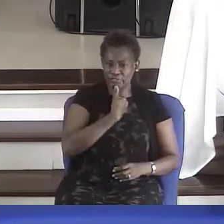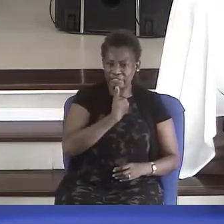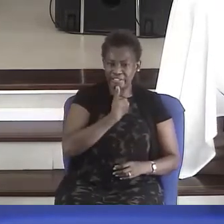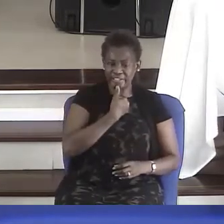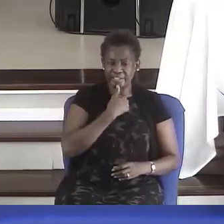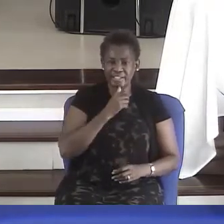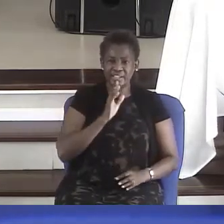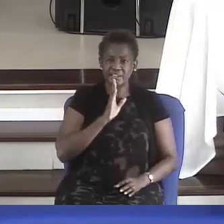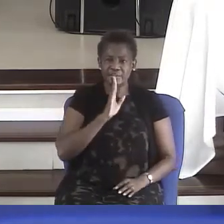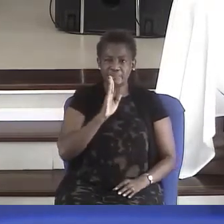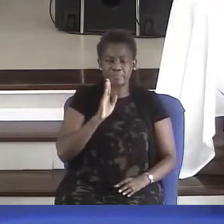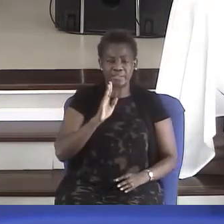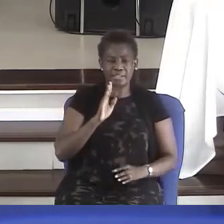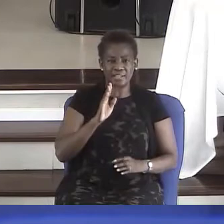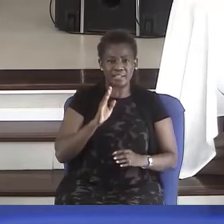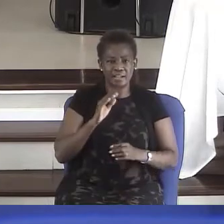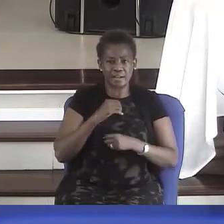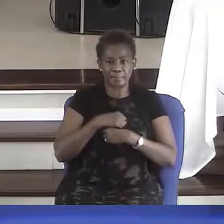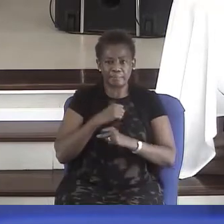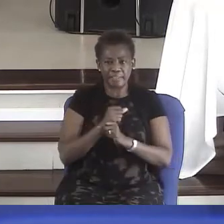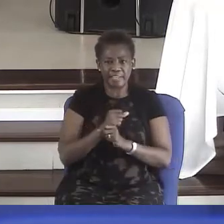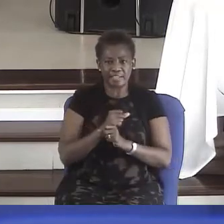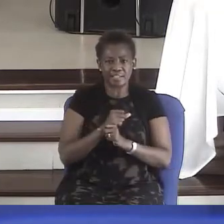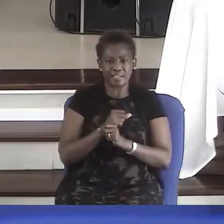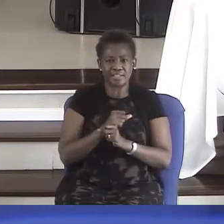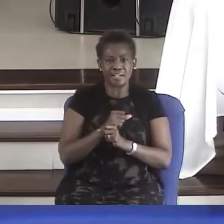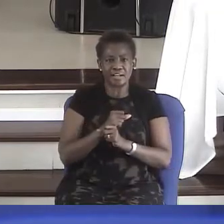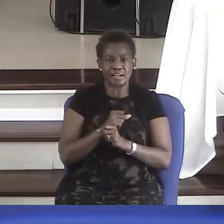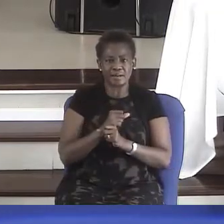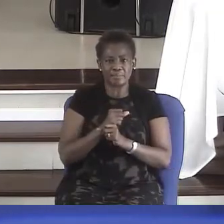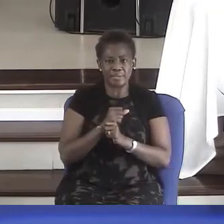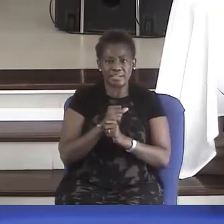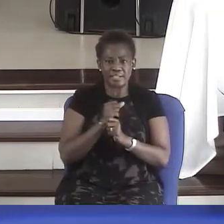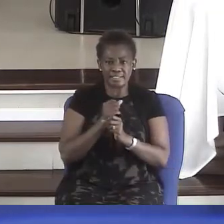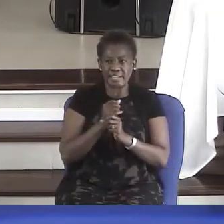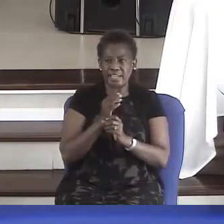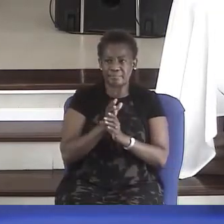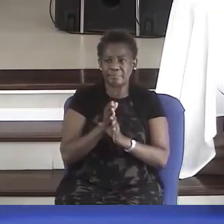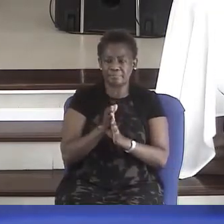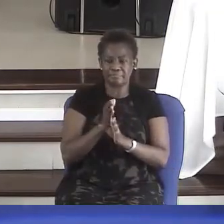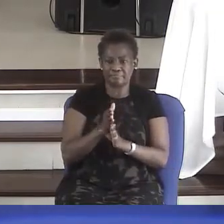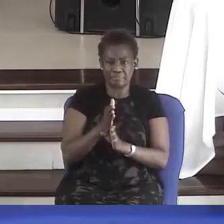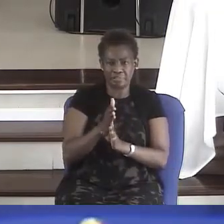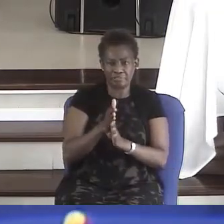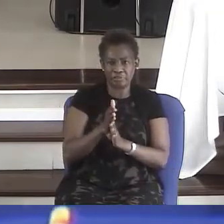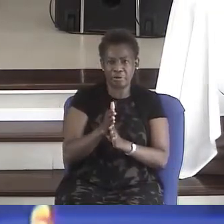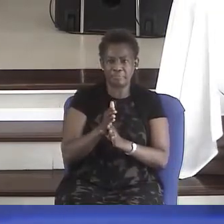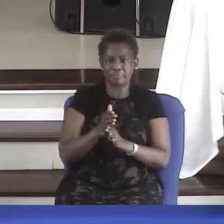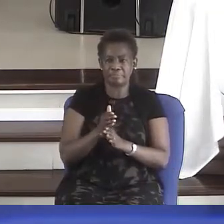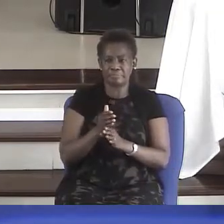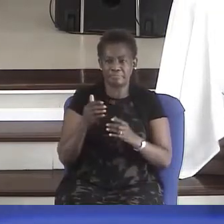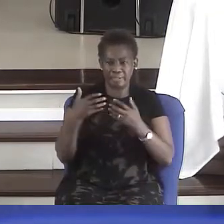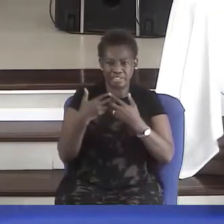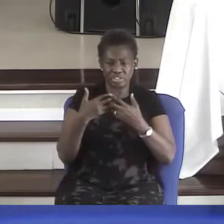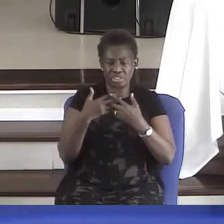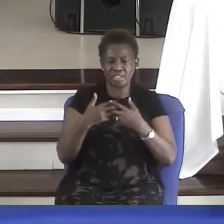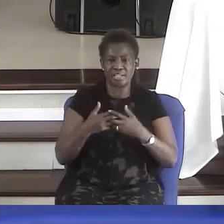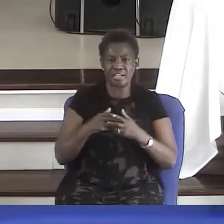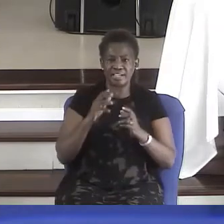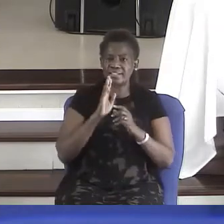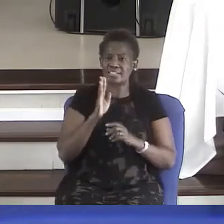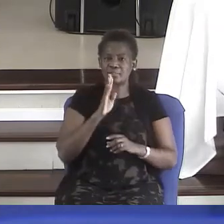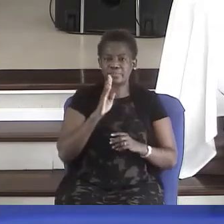Being made conformable to. And he now speaks of becoming like Christ